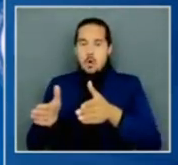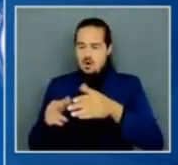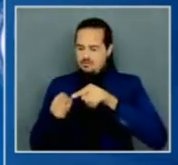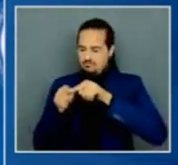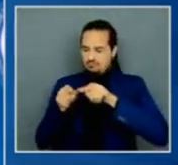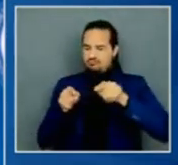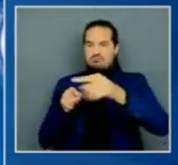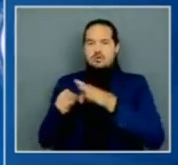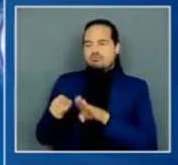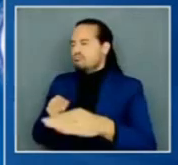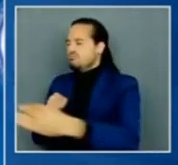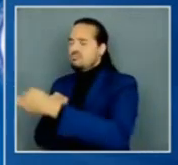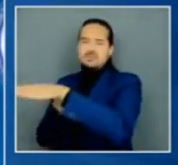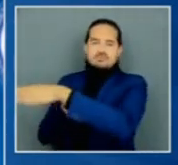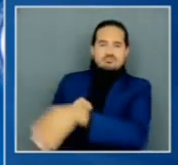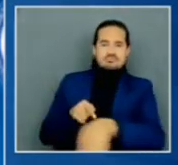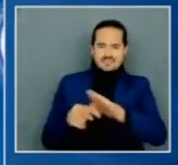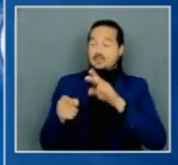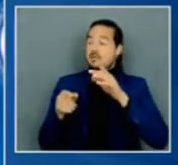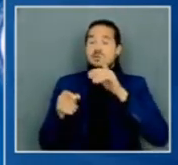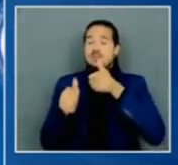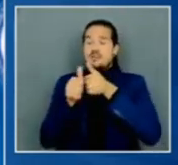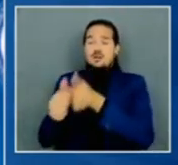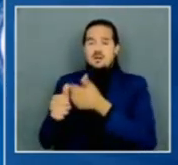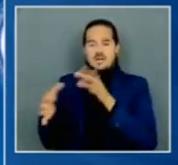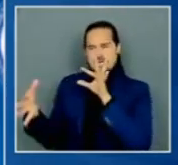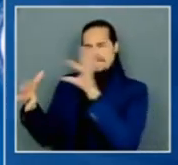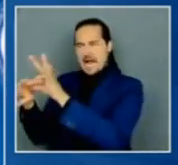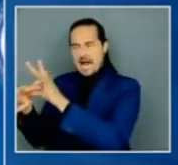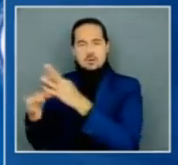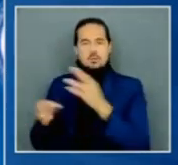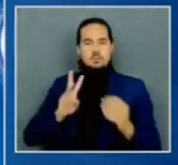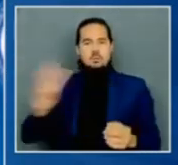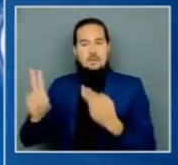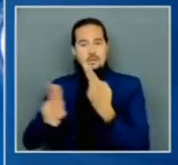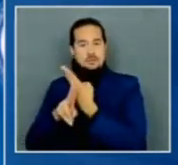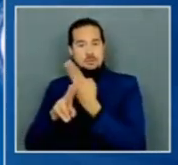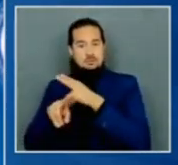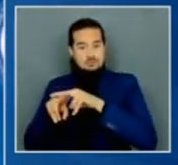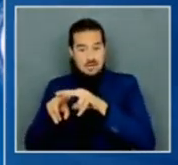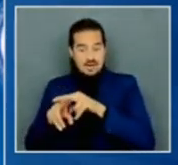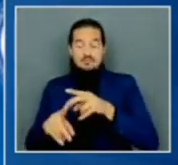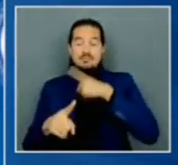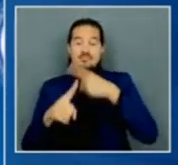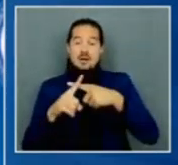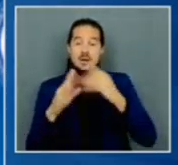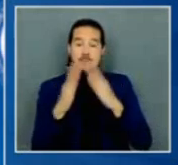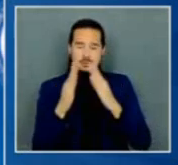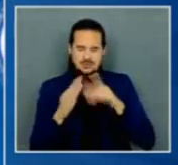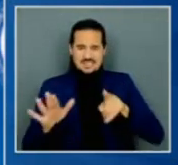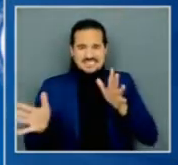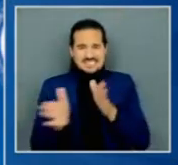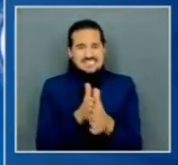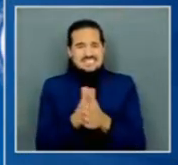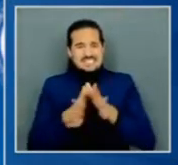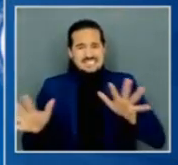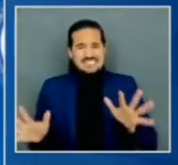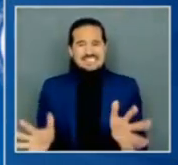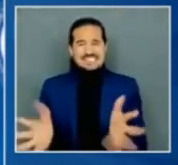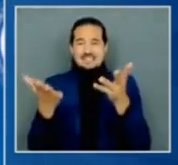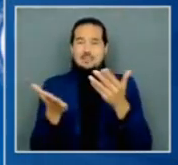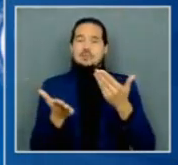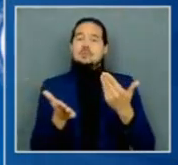country back when we were considered the West, to the livelihoods created by the good-paying union jobs at places like